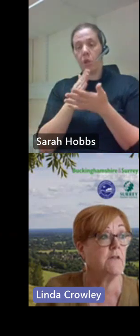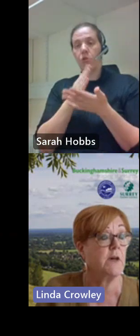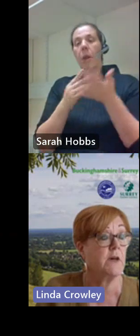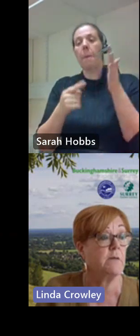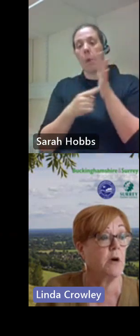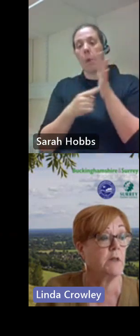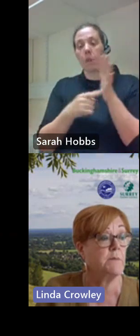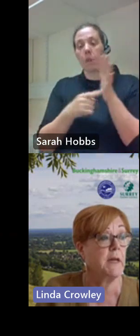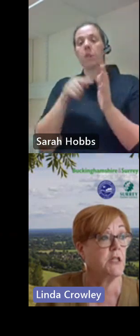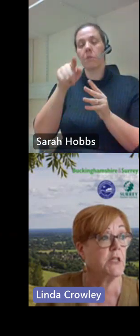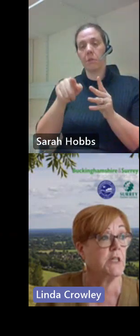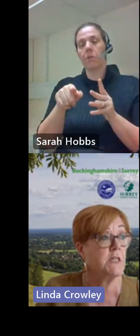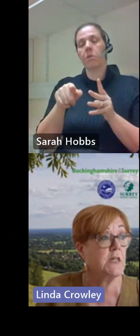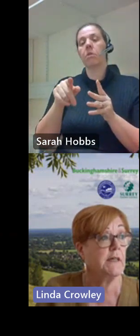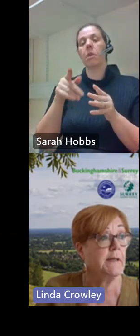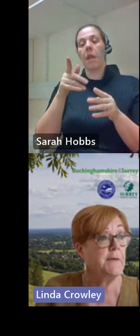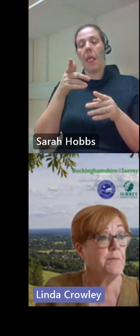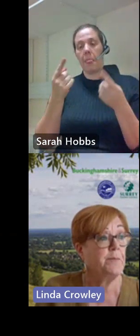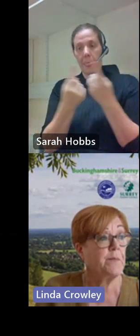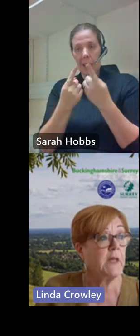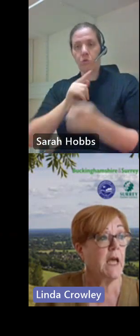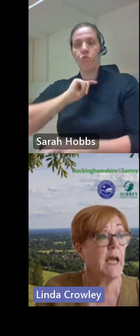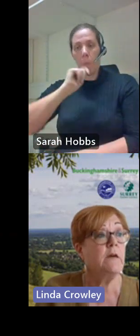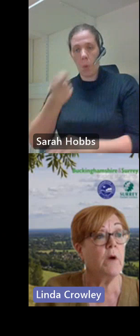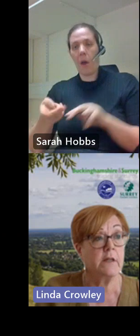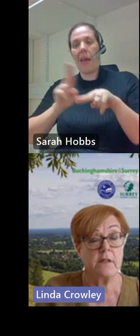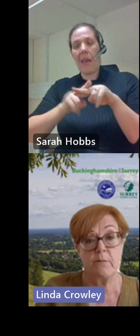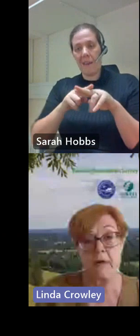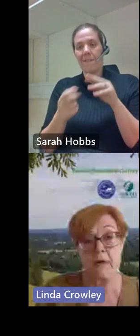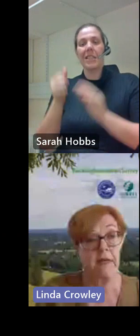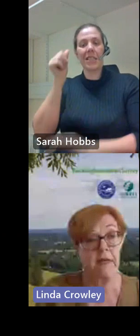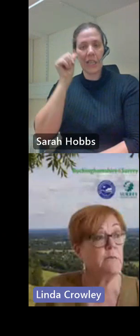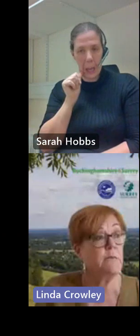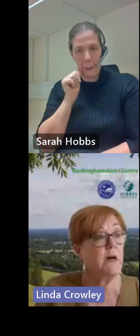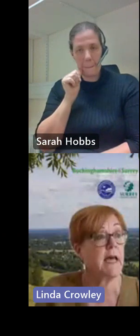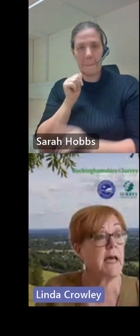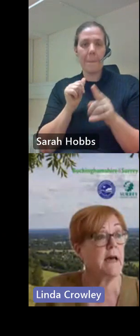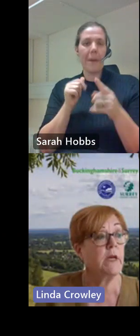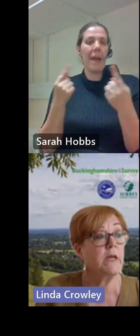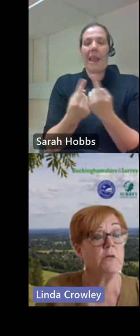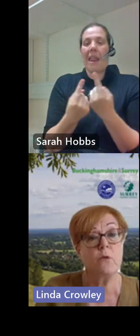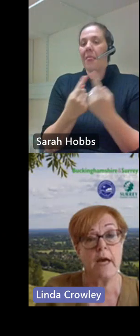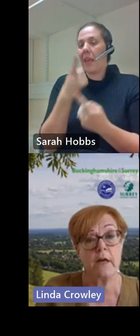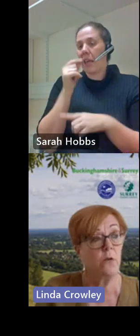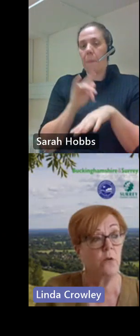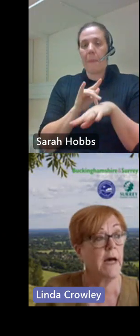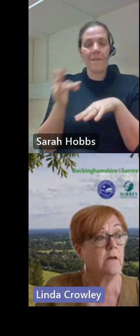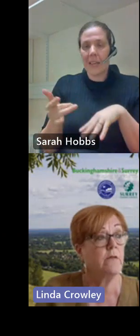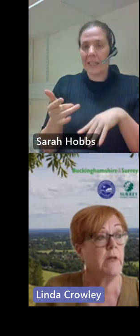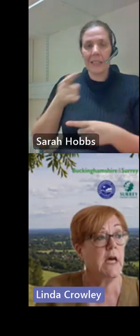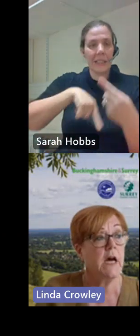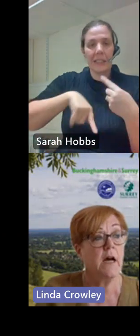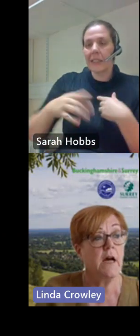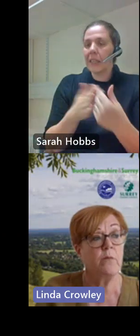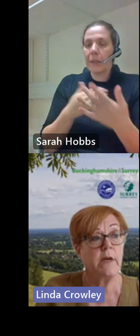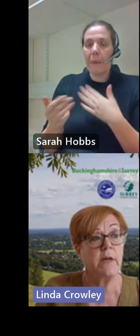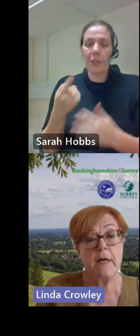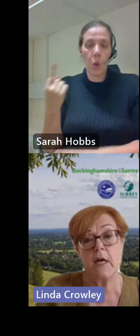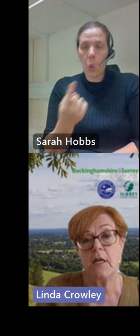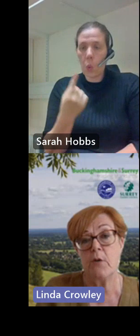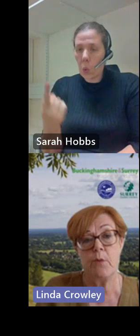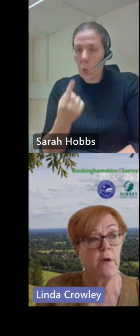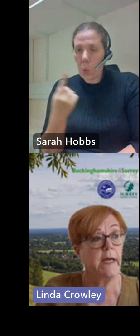means that Mark's mentioned. Anyone can be affected by a scam. We can all get caught out.